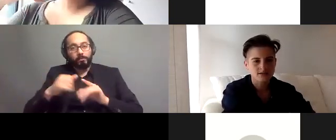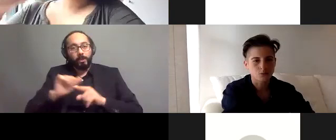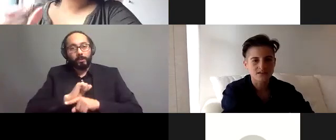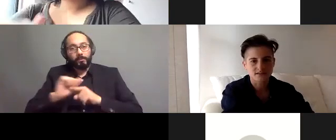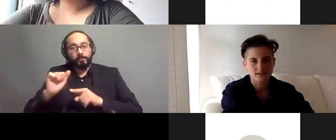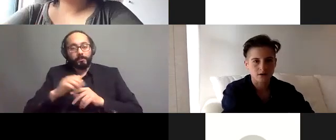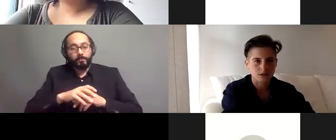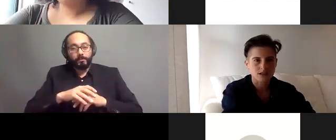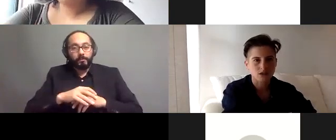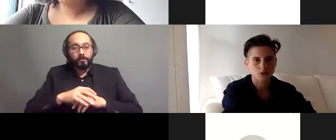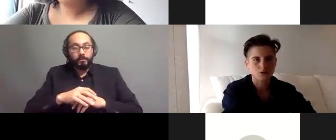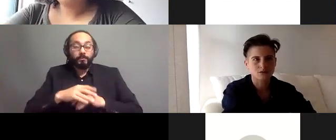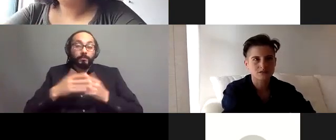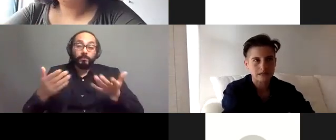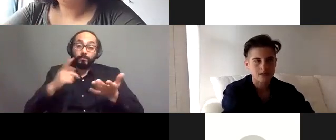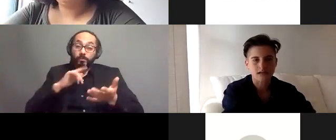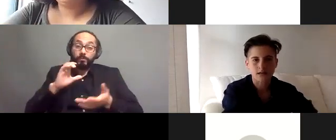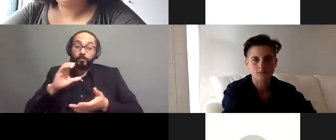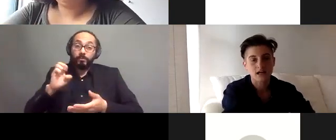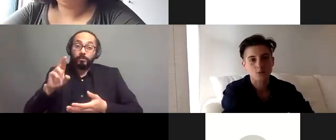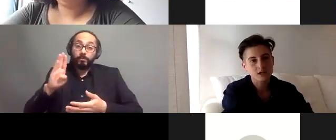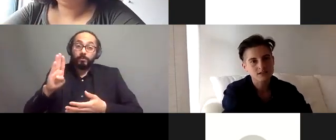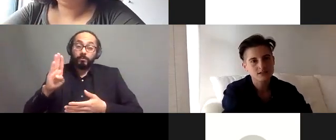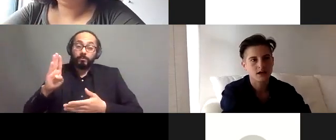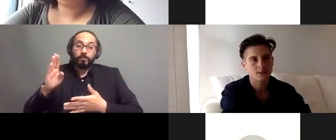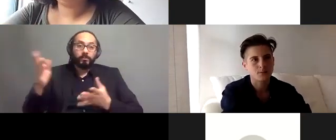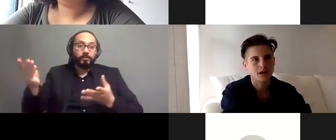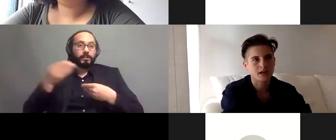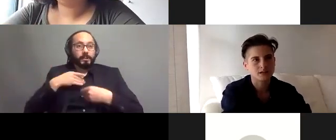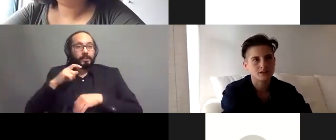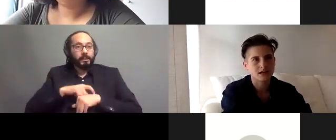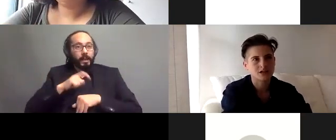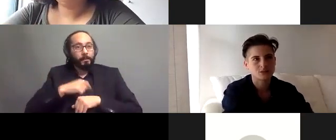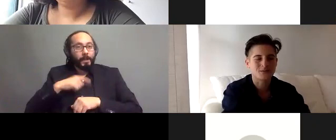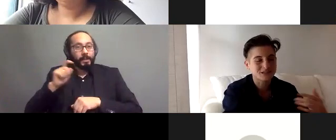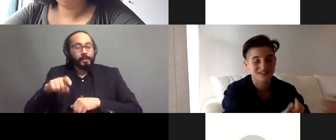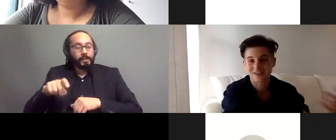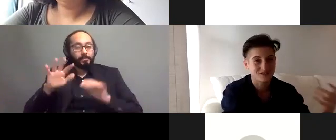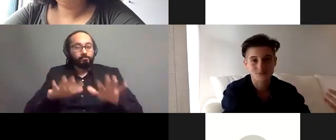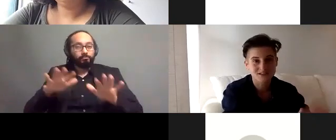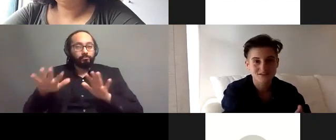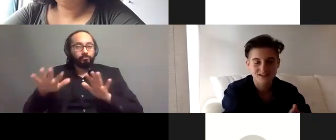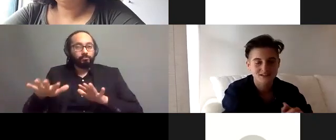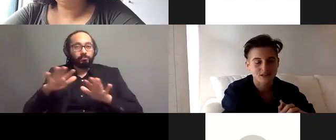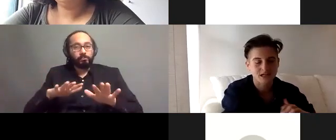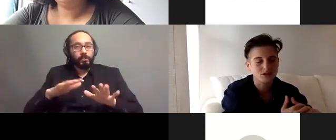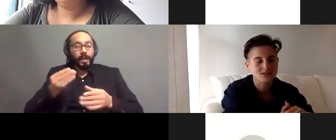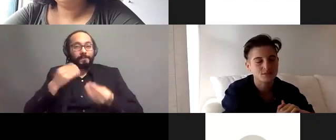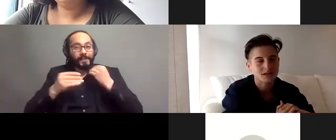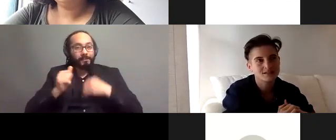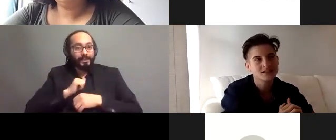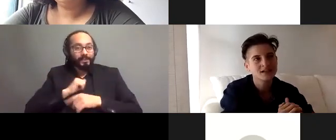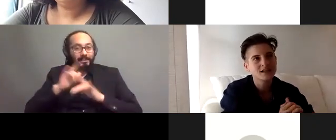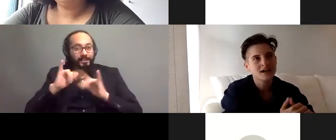in some ways it's allowed me to take the time that I want, and actually be able to like feed myself at the same time, which